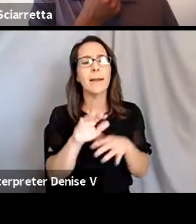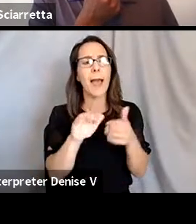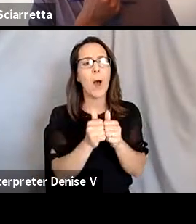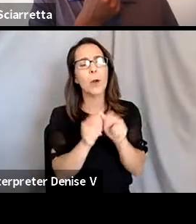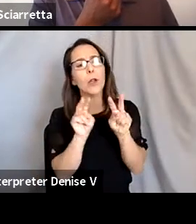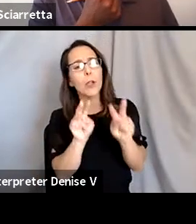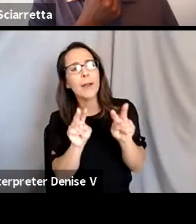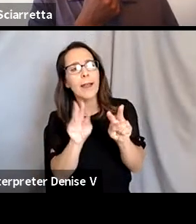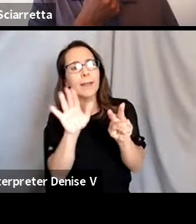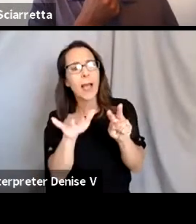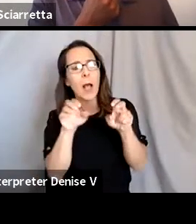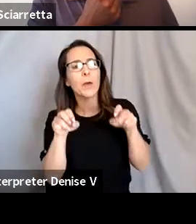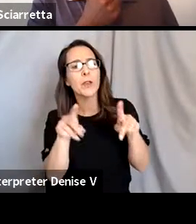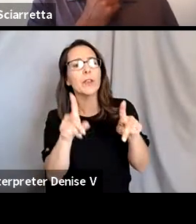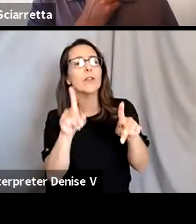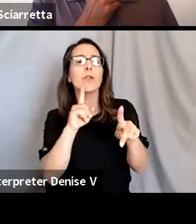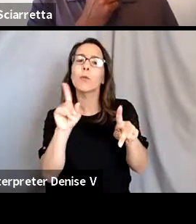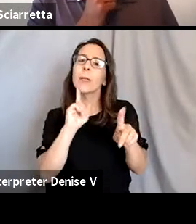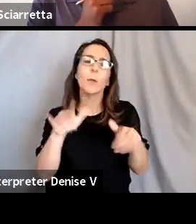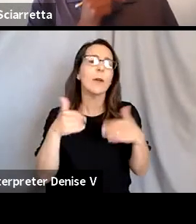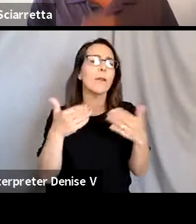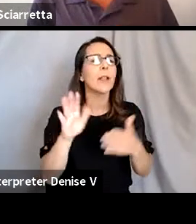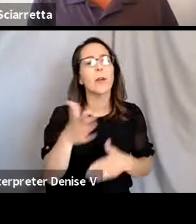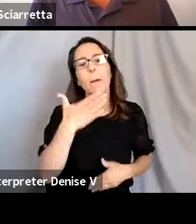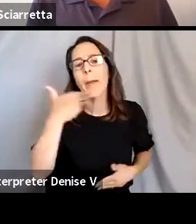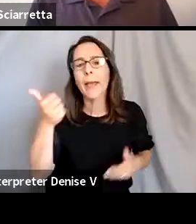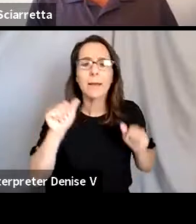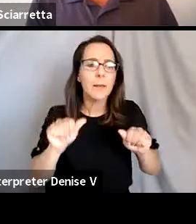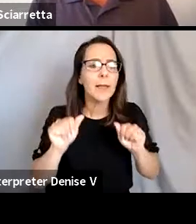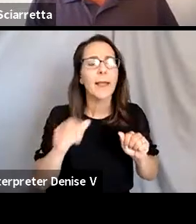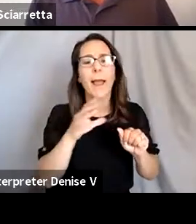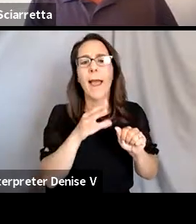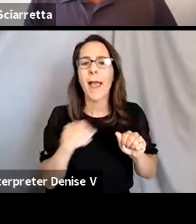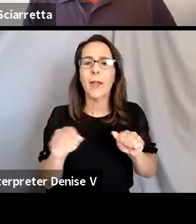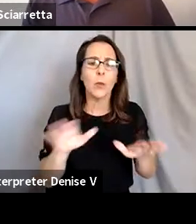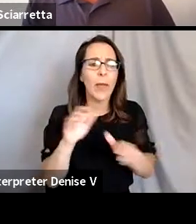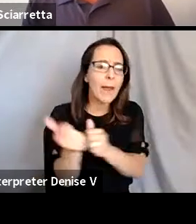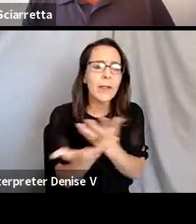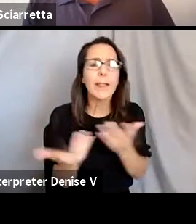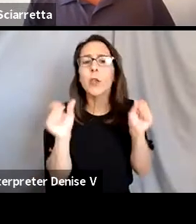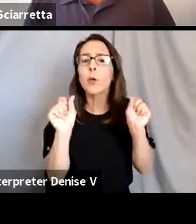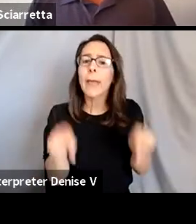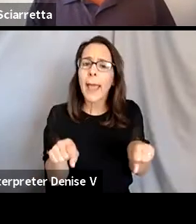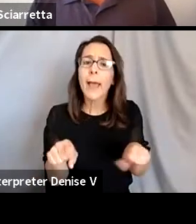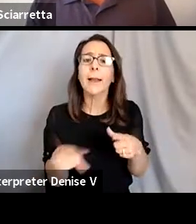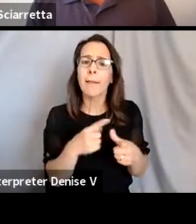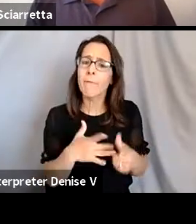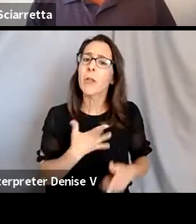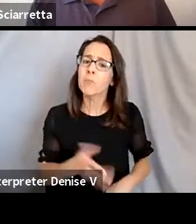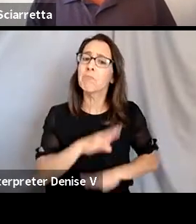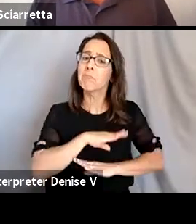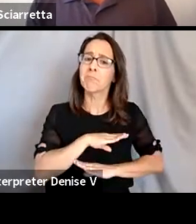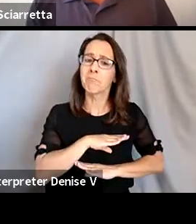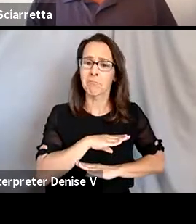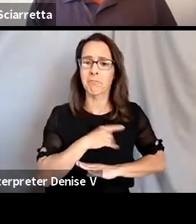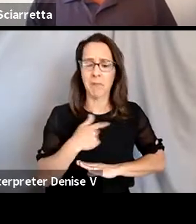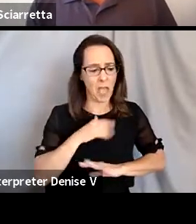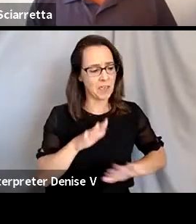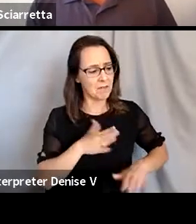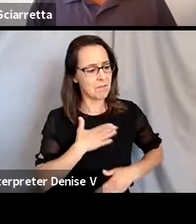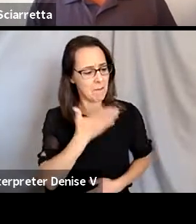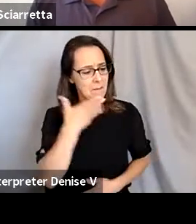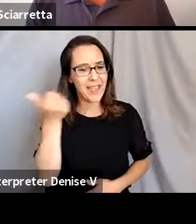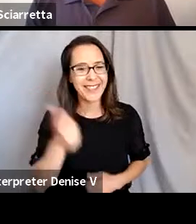it your best, give it 100%, leave the building knowing that you did all you could to give it your best. And at the same time with